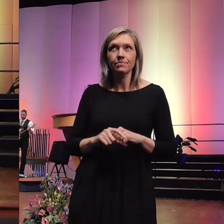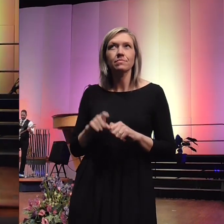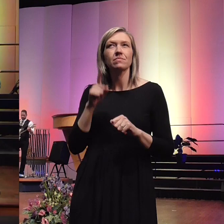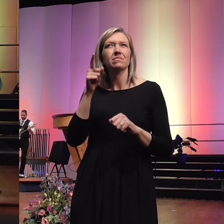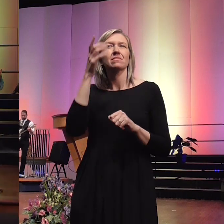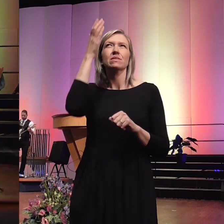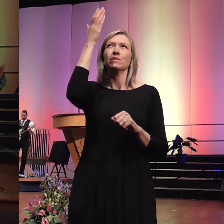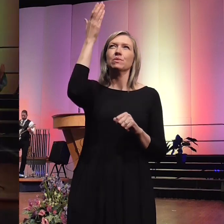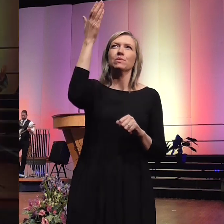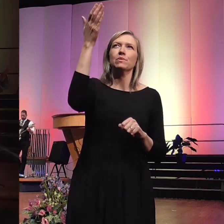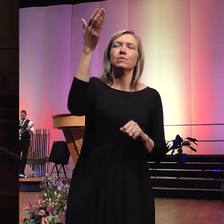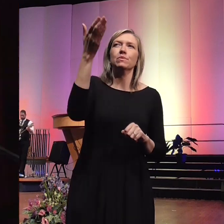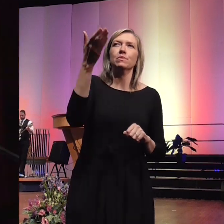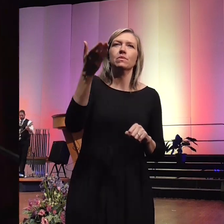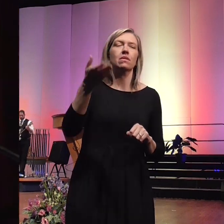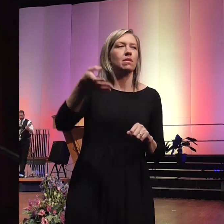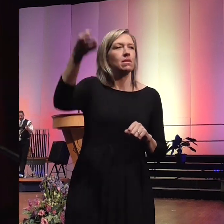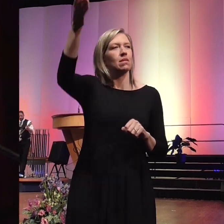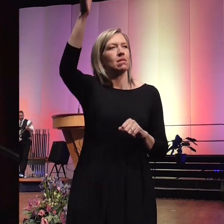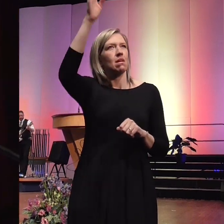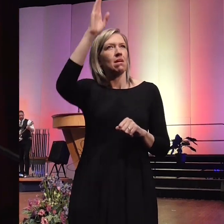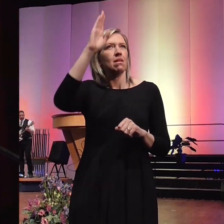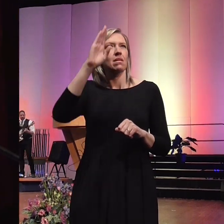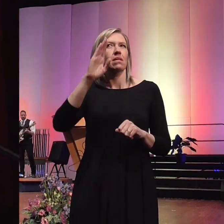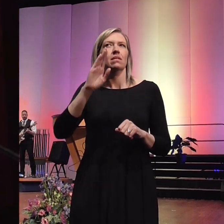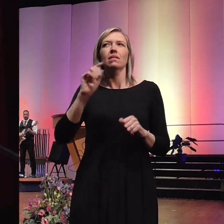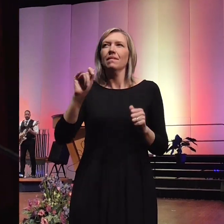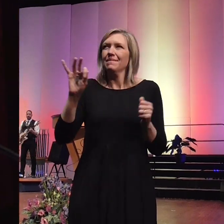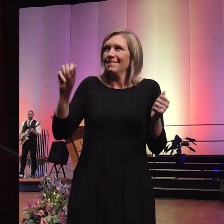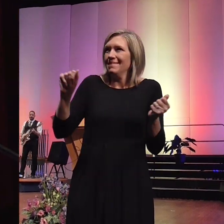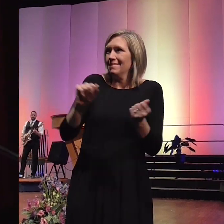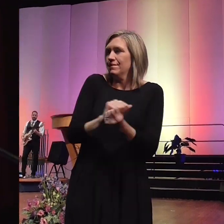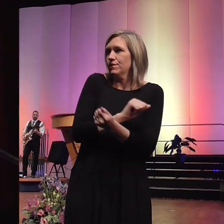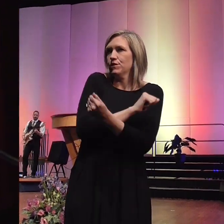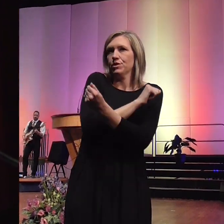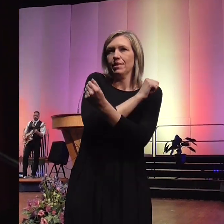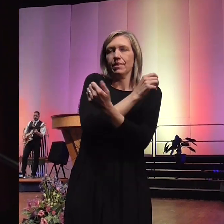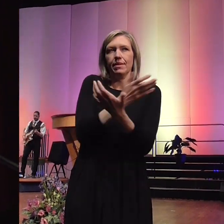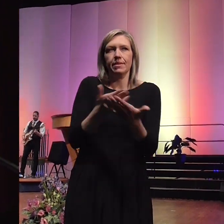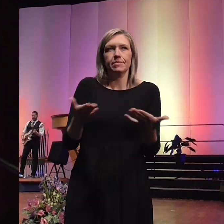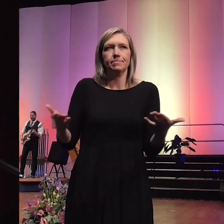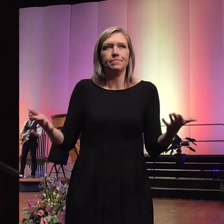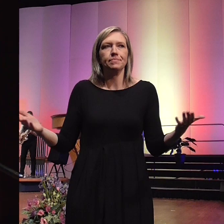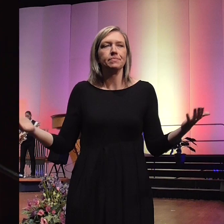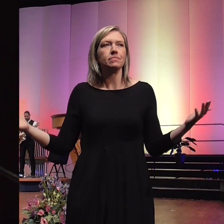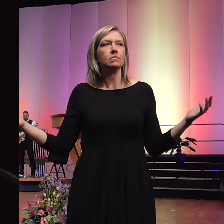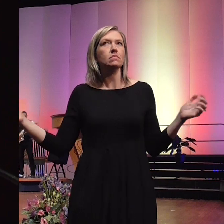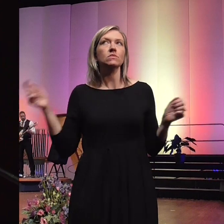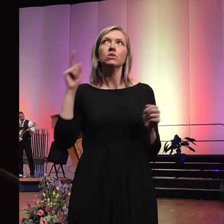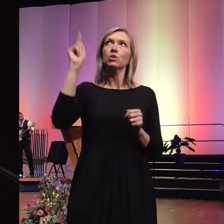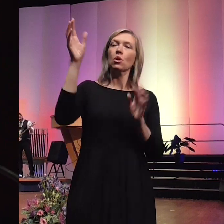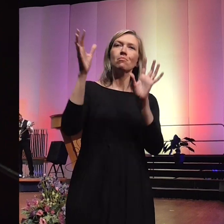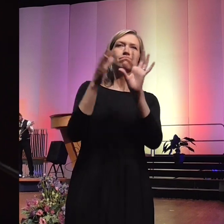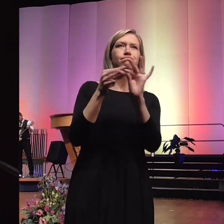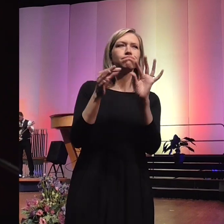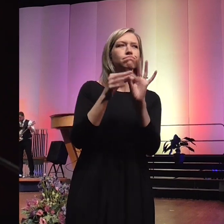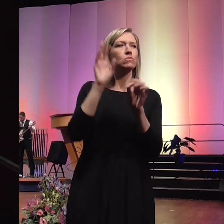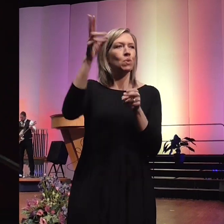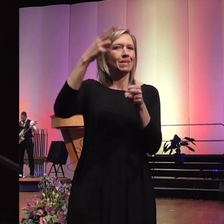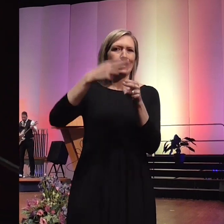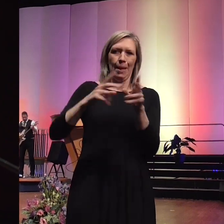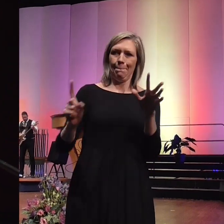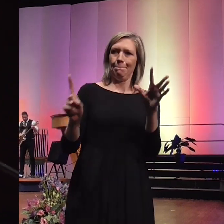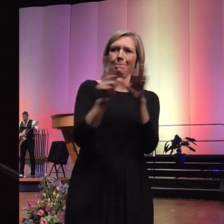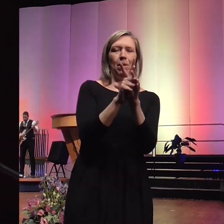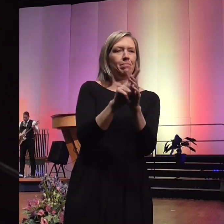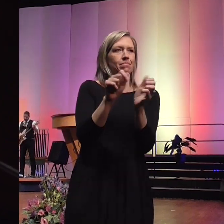You are God of everything. You spoke your name